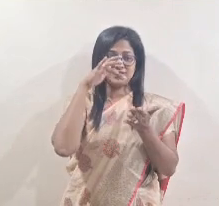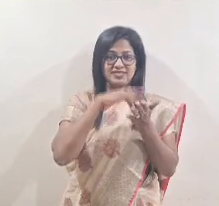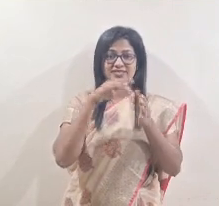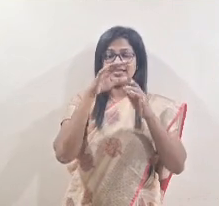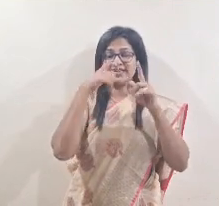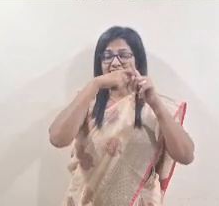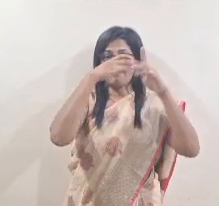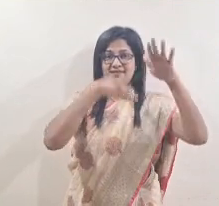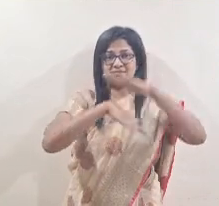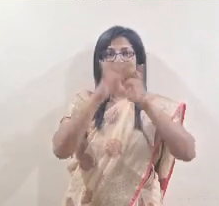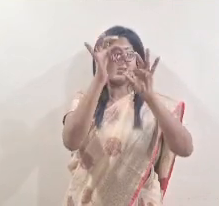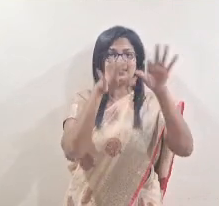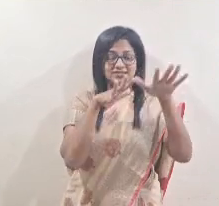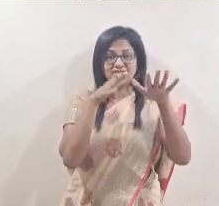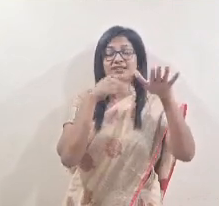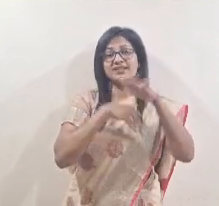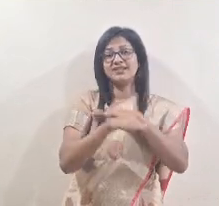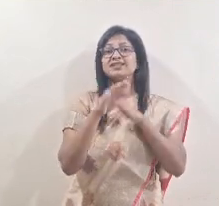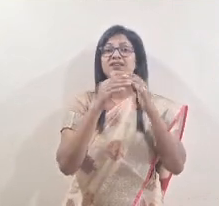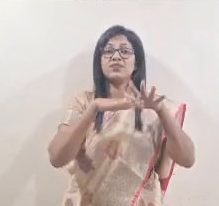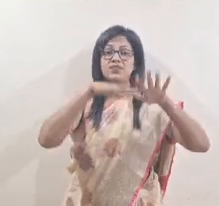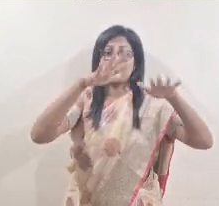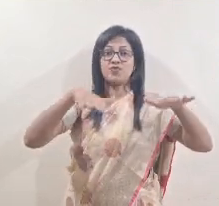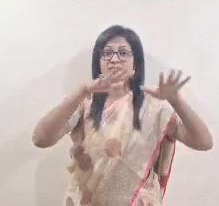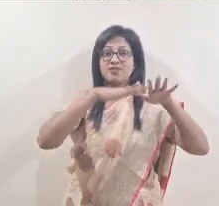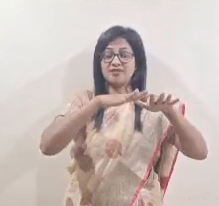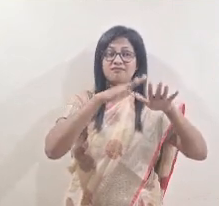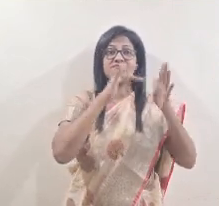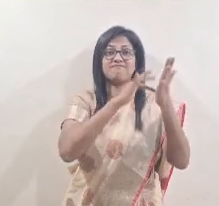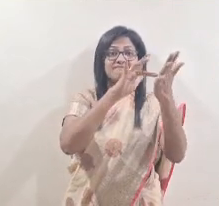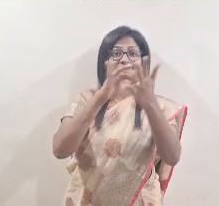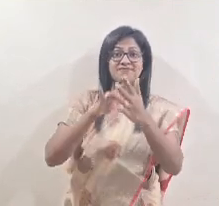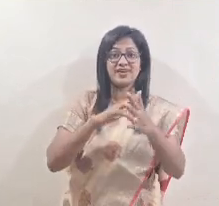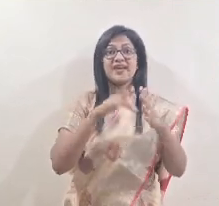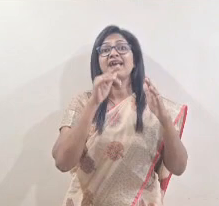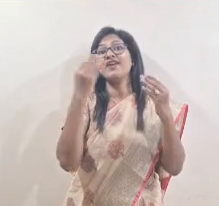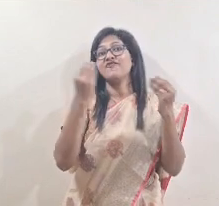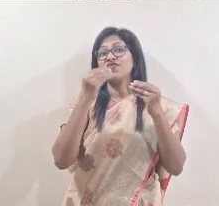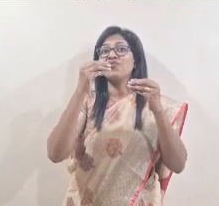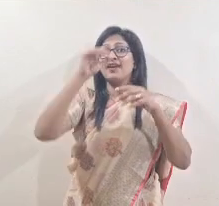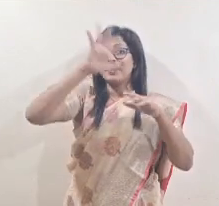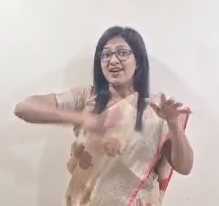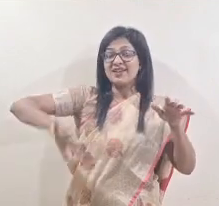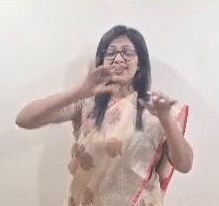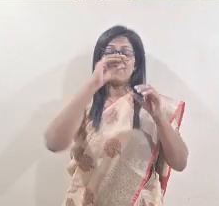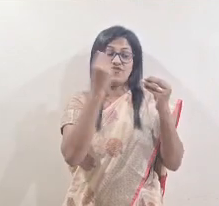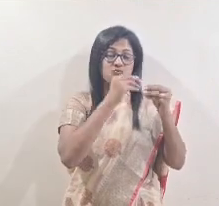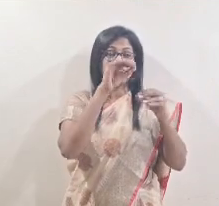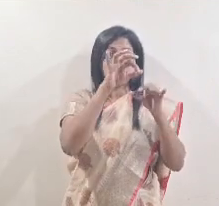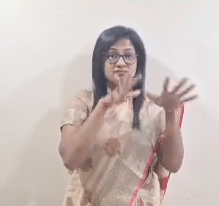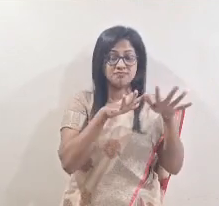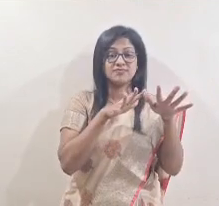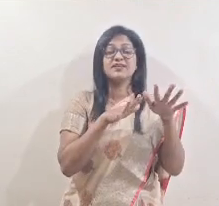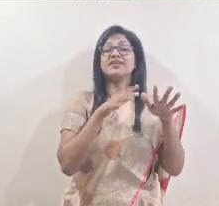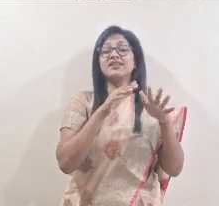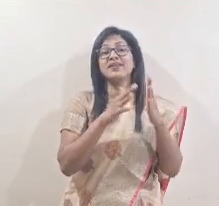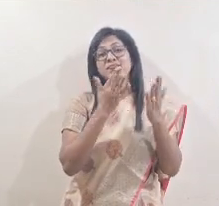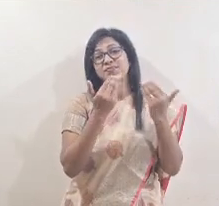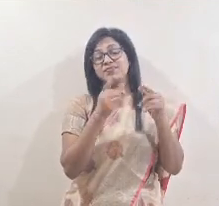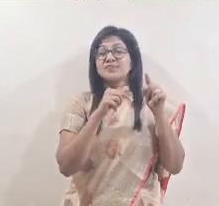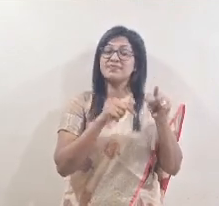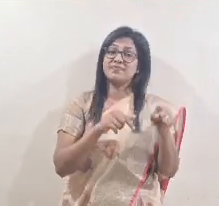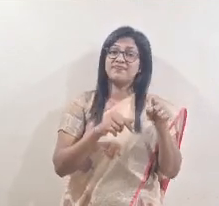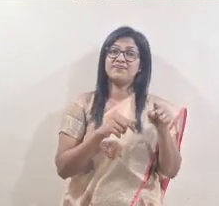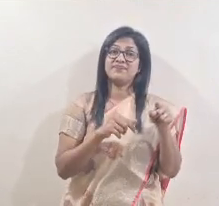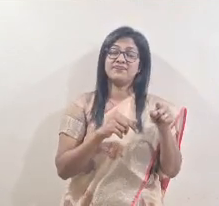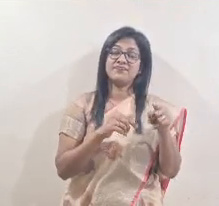in Kerala, which is having water bodies present, and it is one among the very few cities in the country that is having the possibility